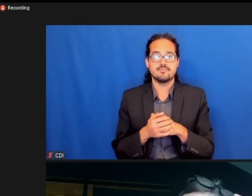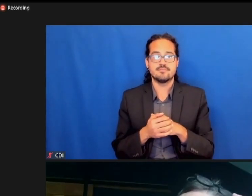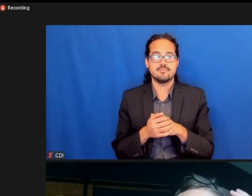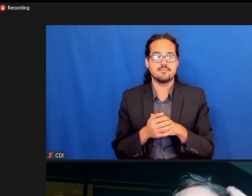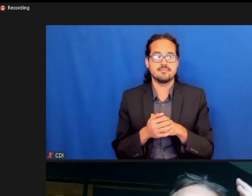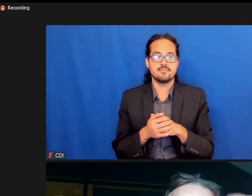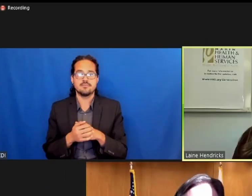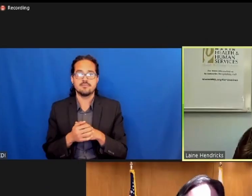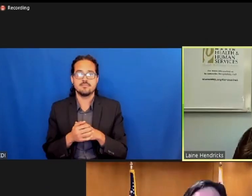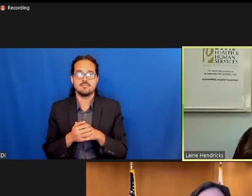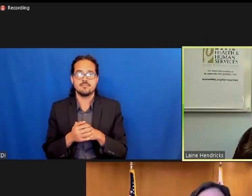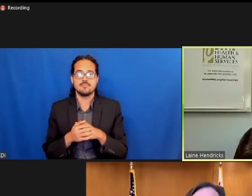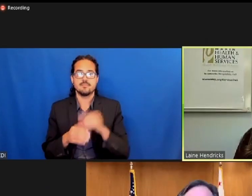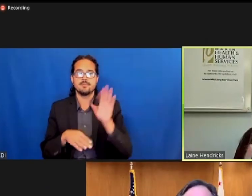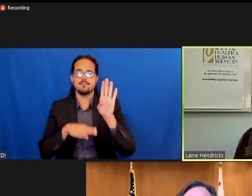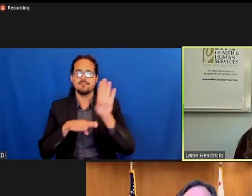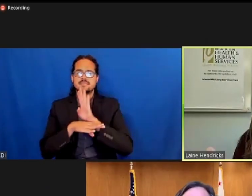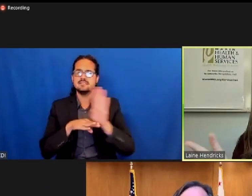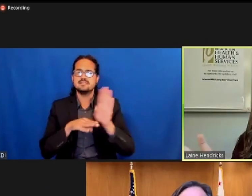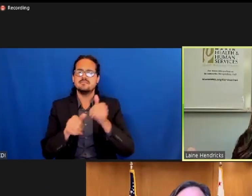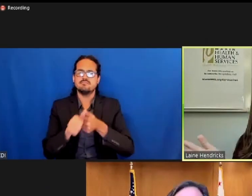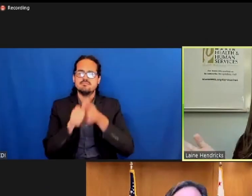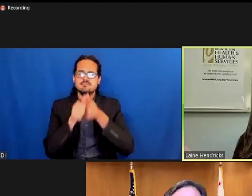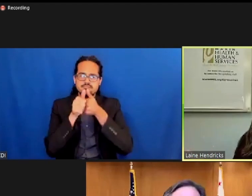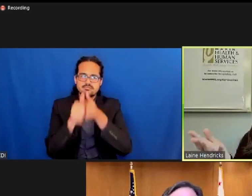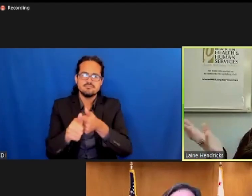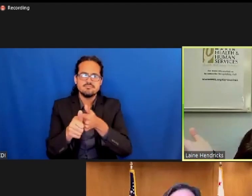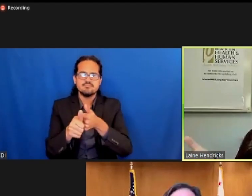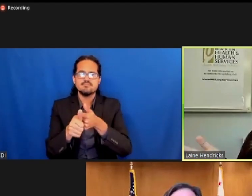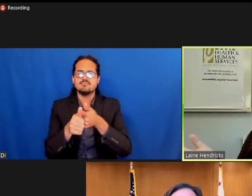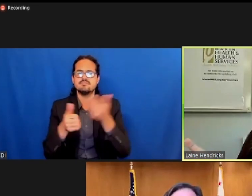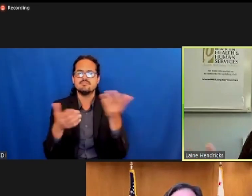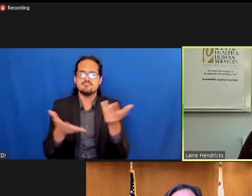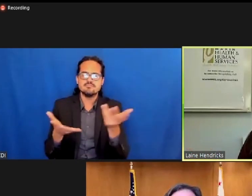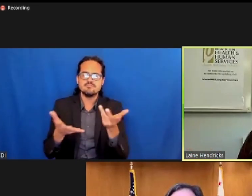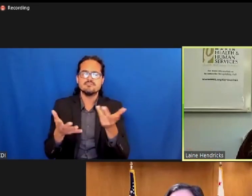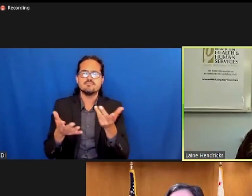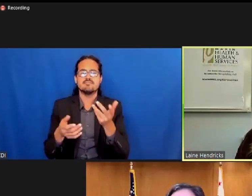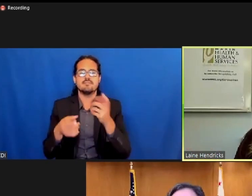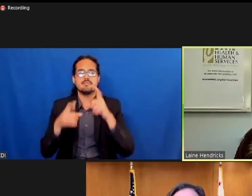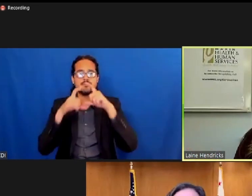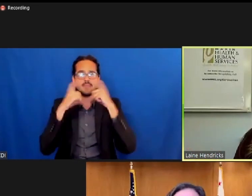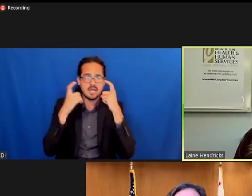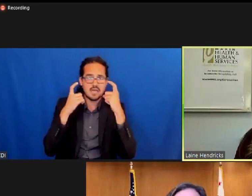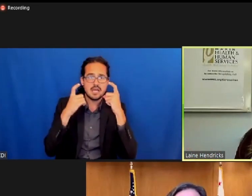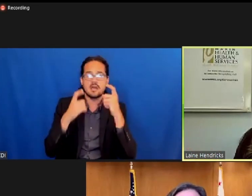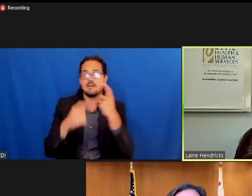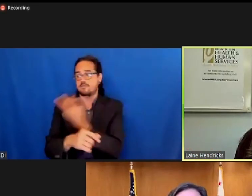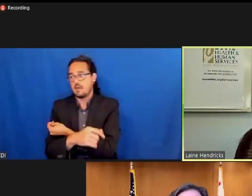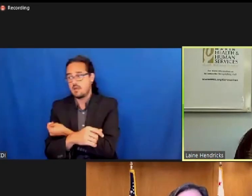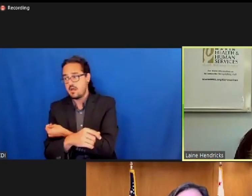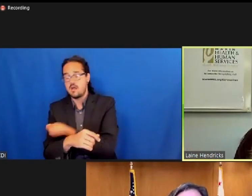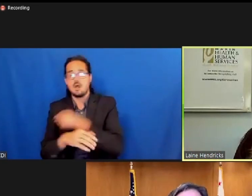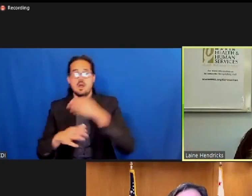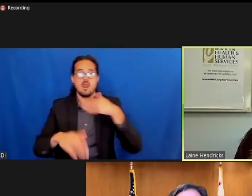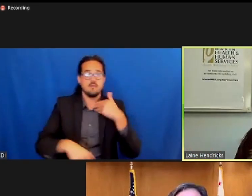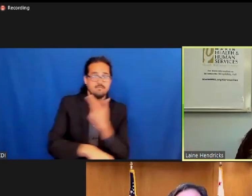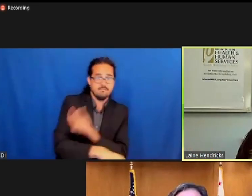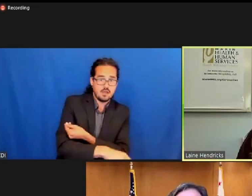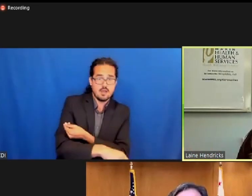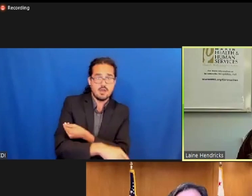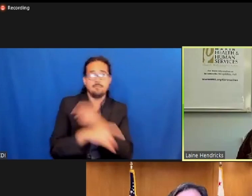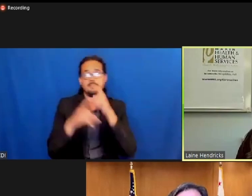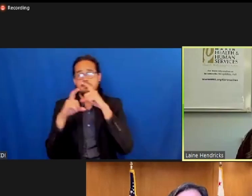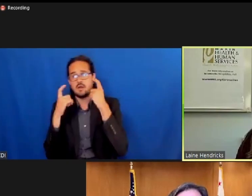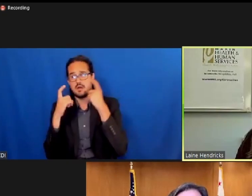vaccinated, masking rule. And of course, we're still waiting to see what's going to come out of the potential Cal OSHA revision.